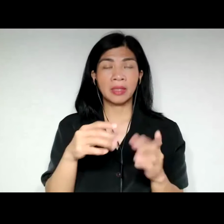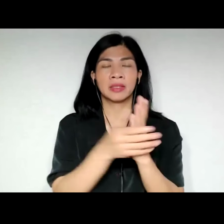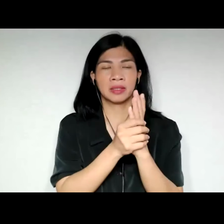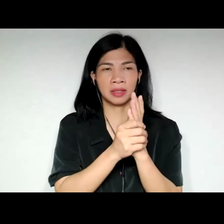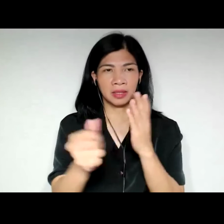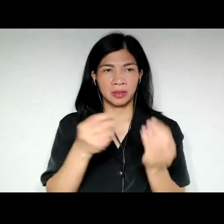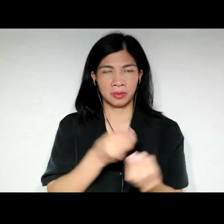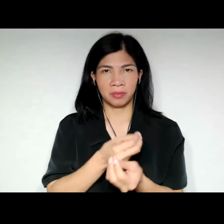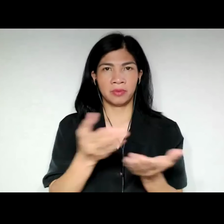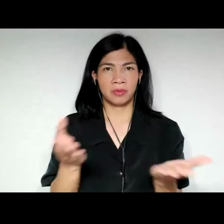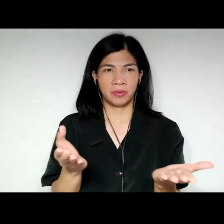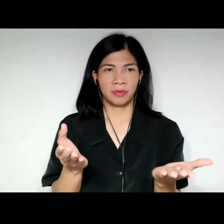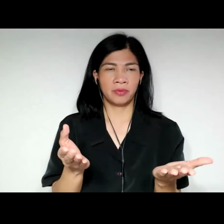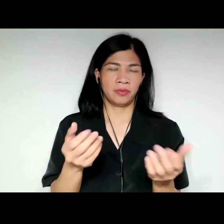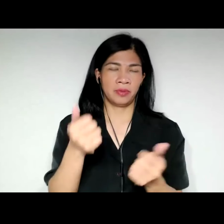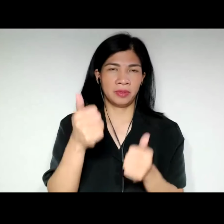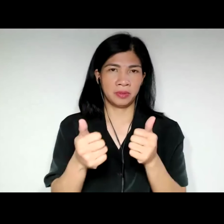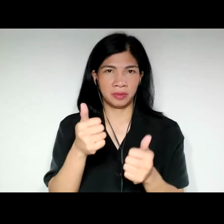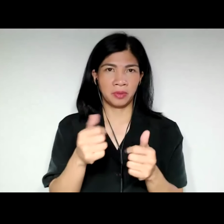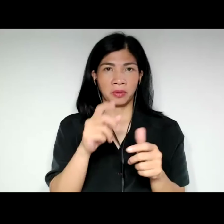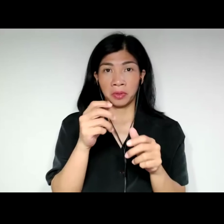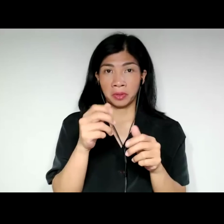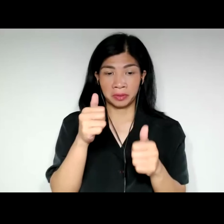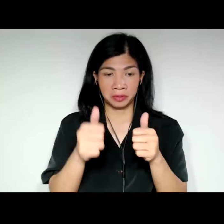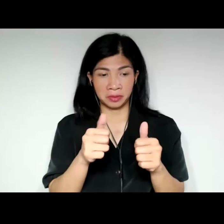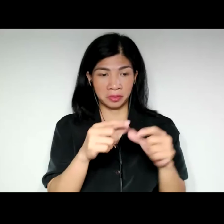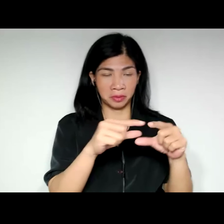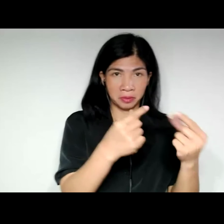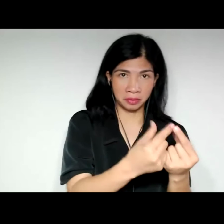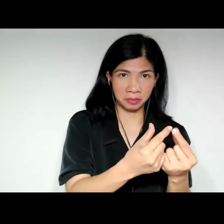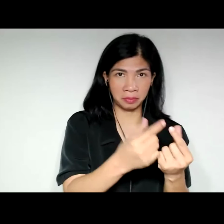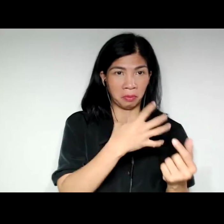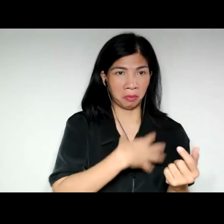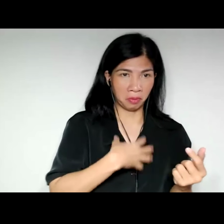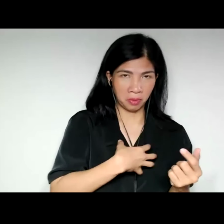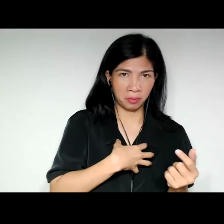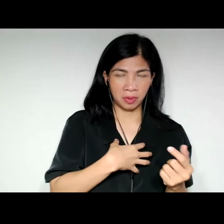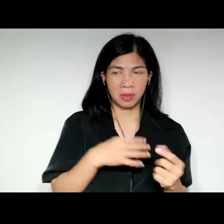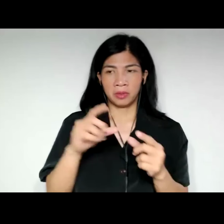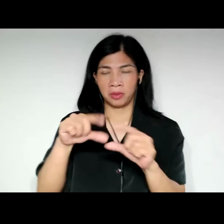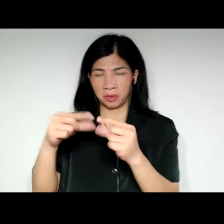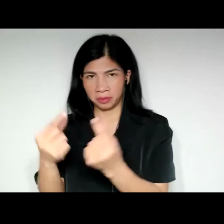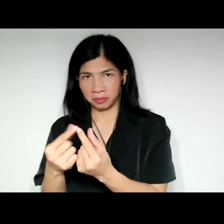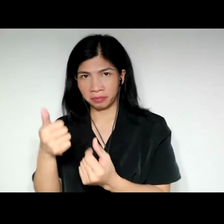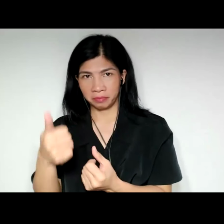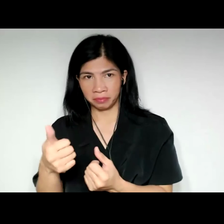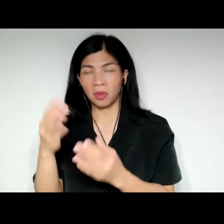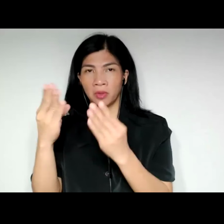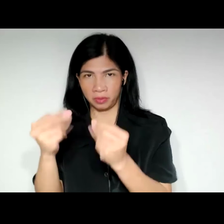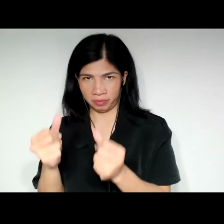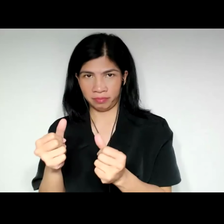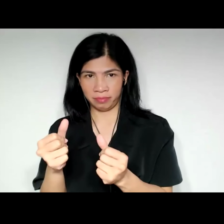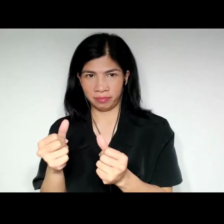I would always tell them, decide which group you want to become. Because if you're just complaining, then I don't have to have, you know, it doesn't